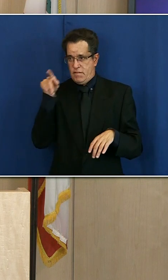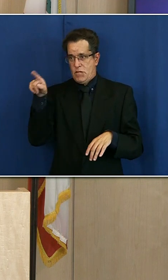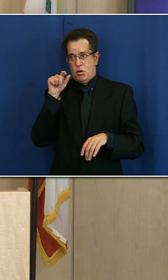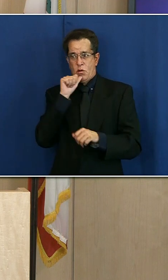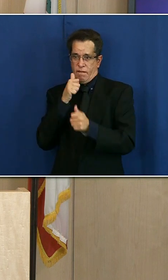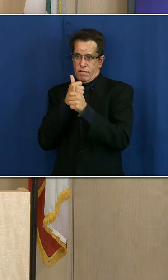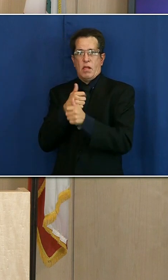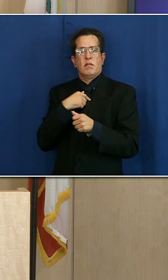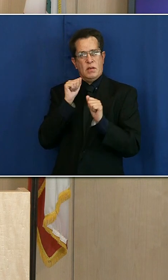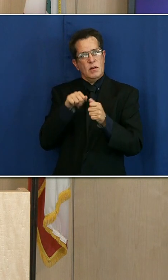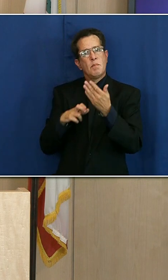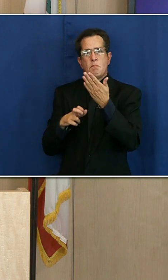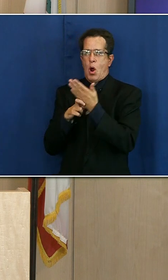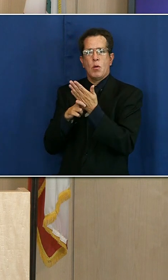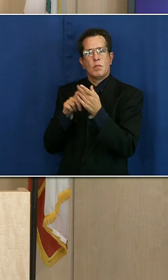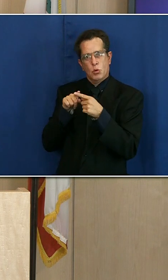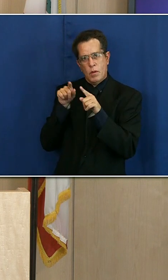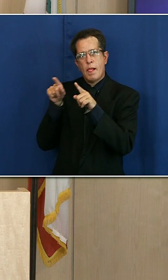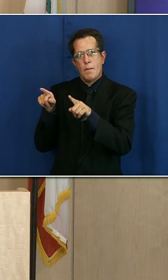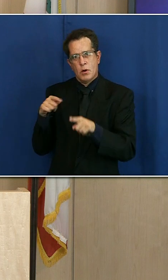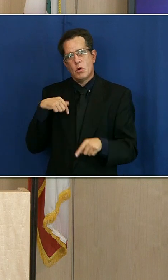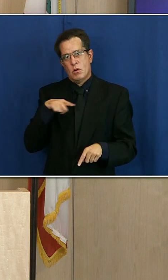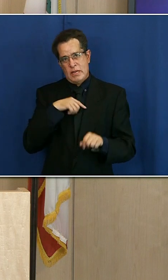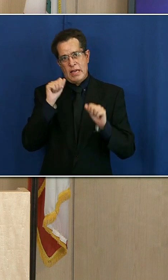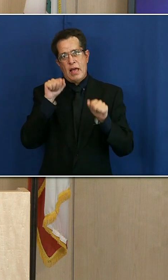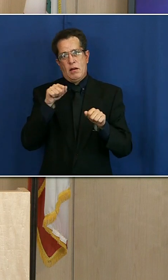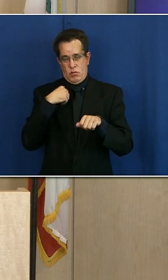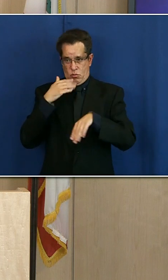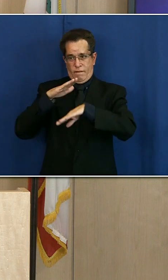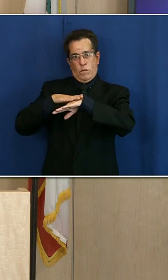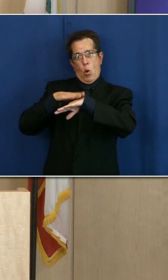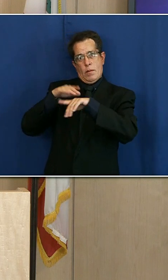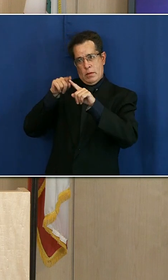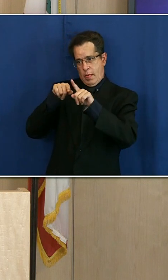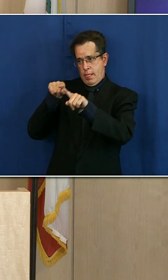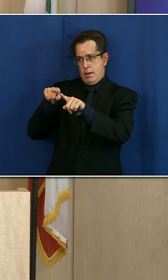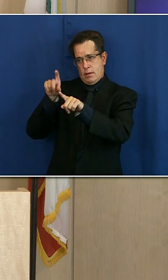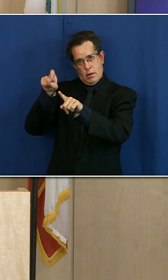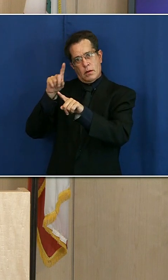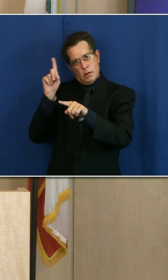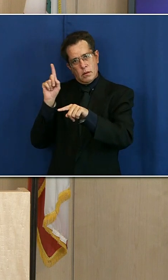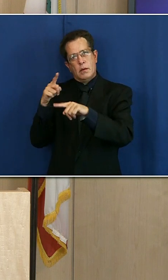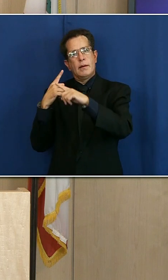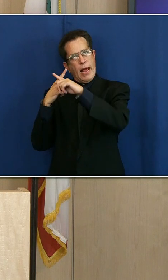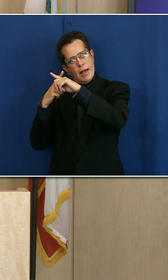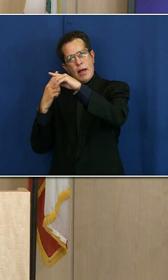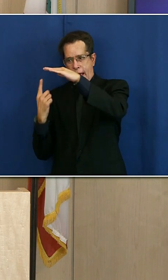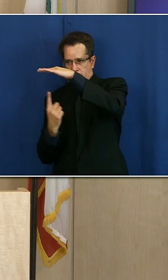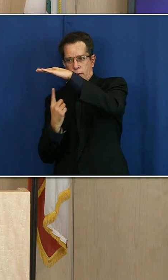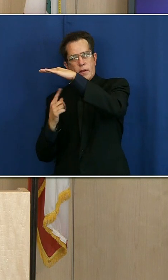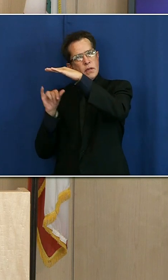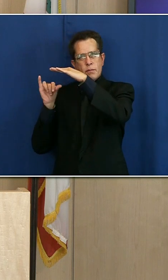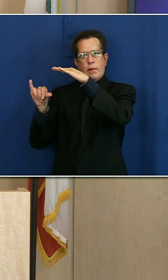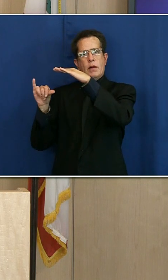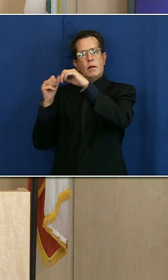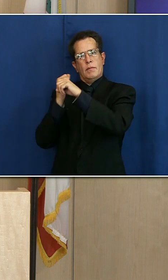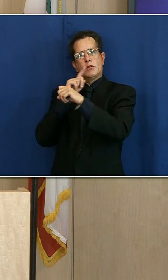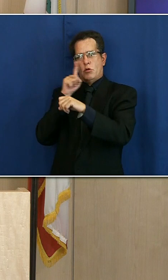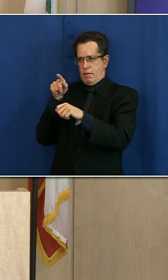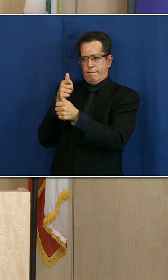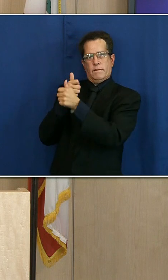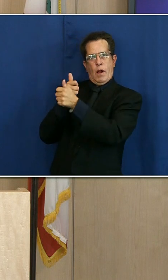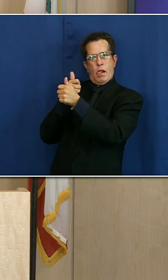quarantine order. Students are informed as they learn that they need to go into isolation and quarantine to ensure that they're